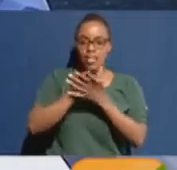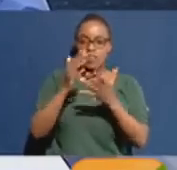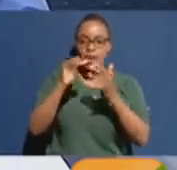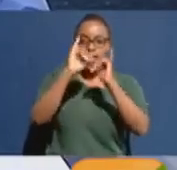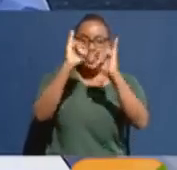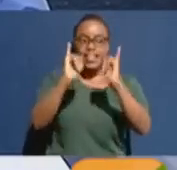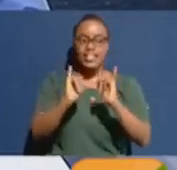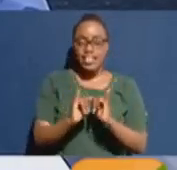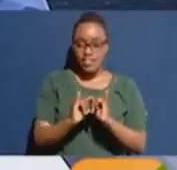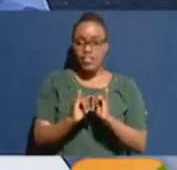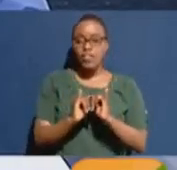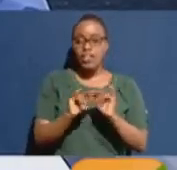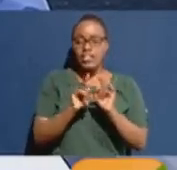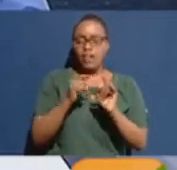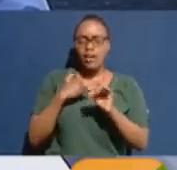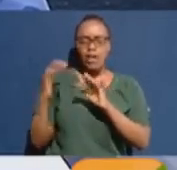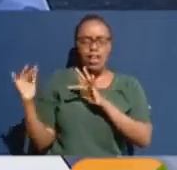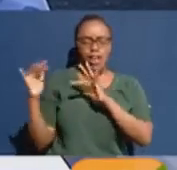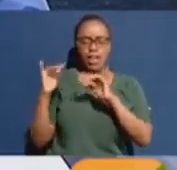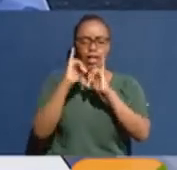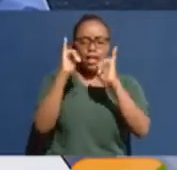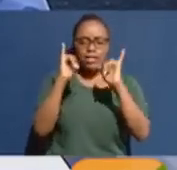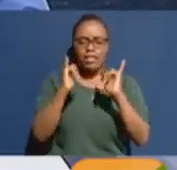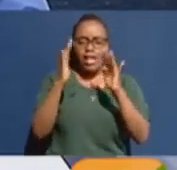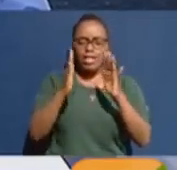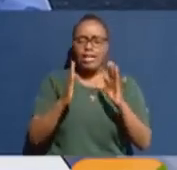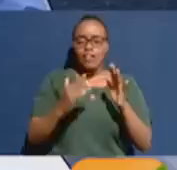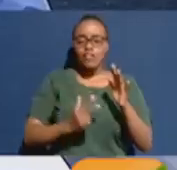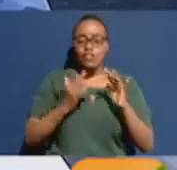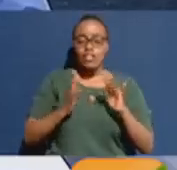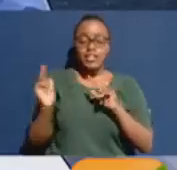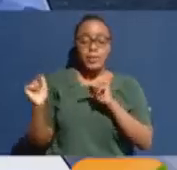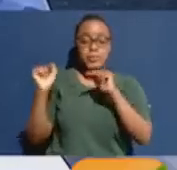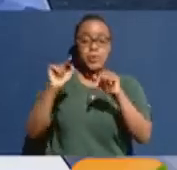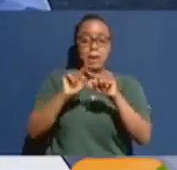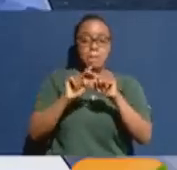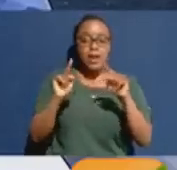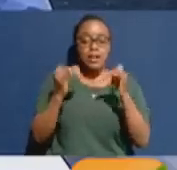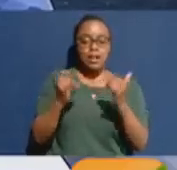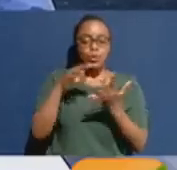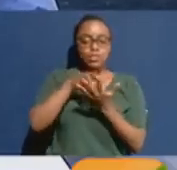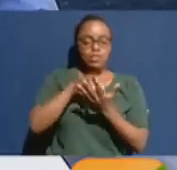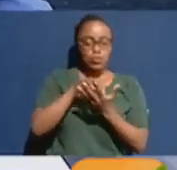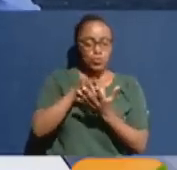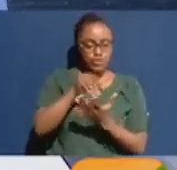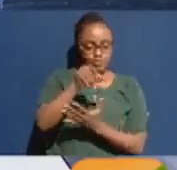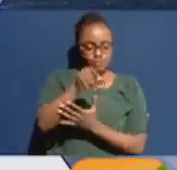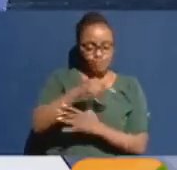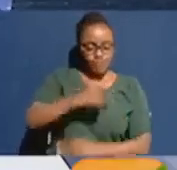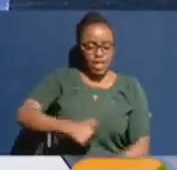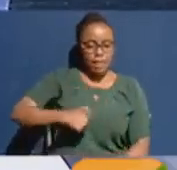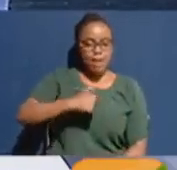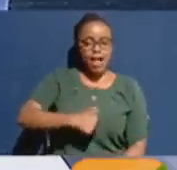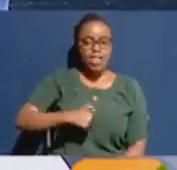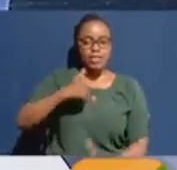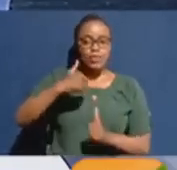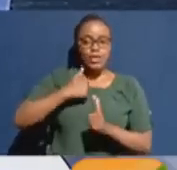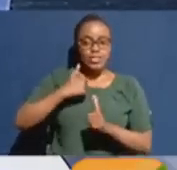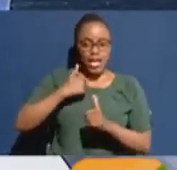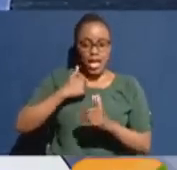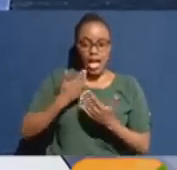Italy, owing to the large numbers of Italian tourists found there. However, the current situation in Malindi that held the